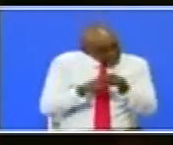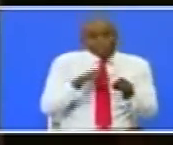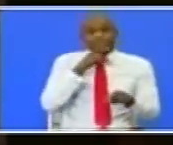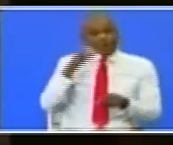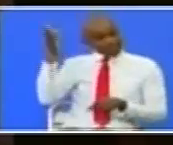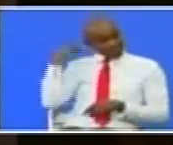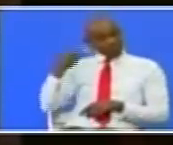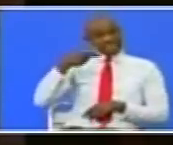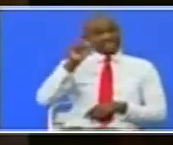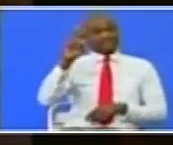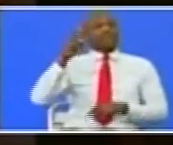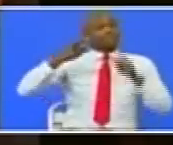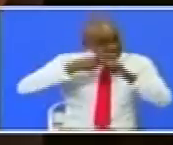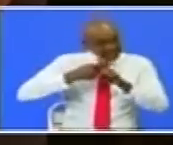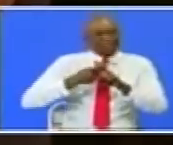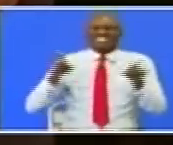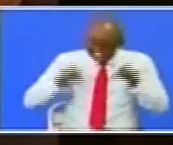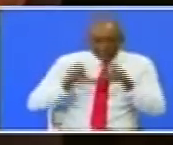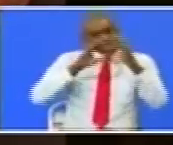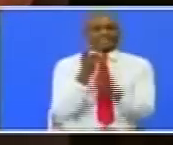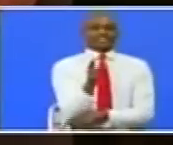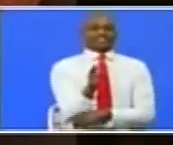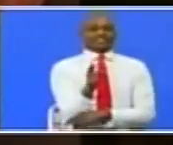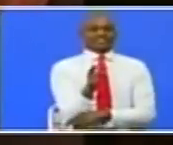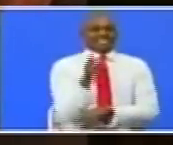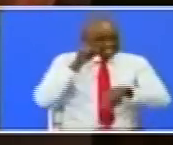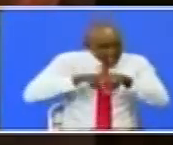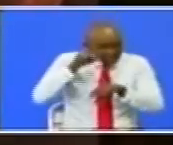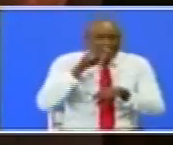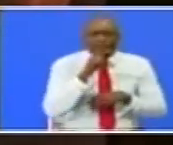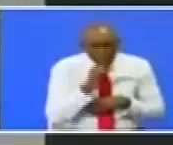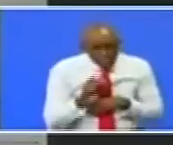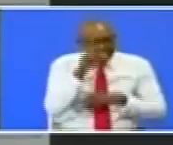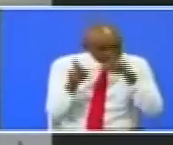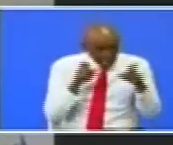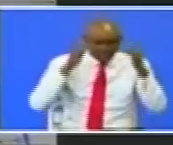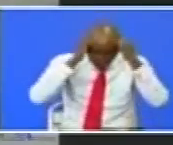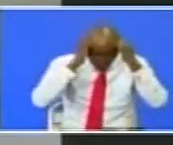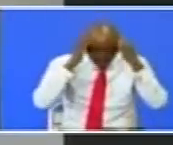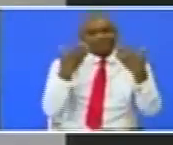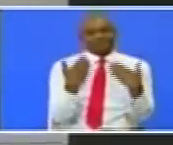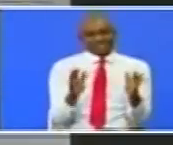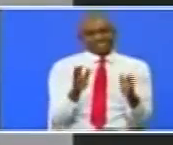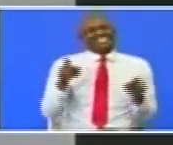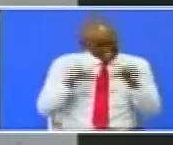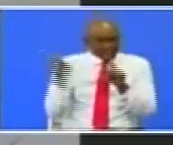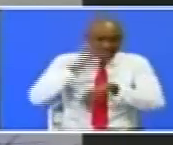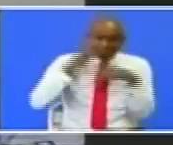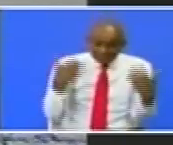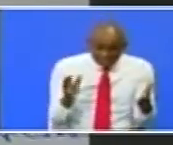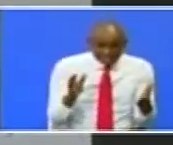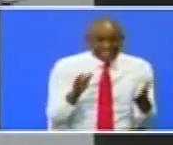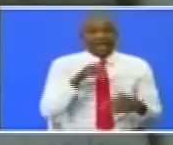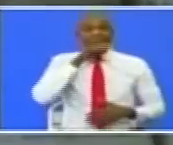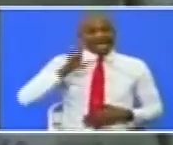had sat for a month before. After our boy sat the exam, his results were out the same day, and his